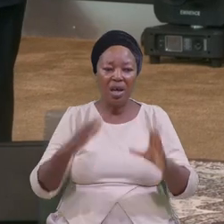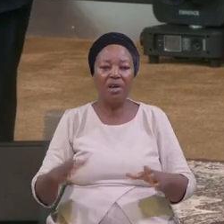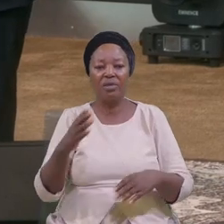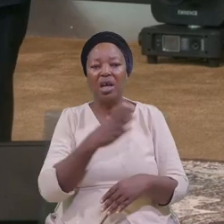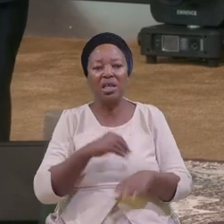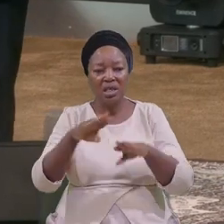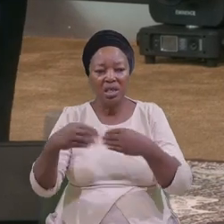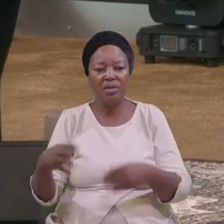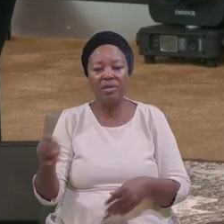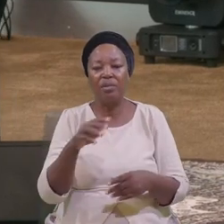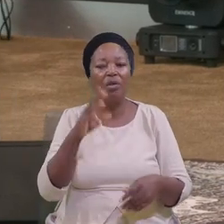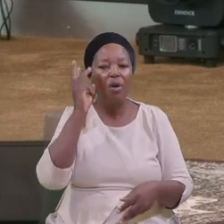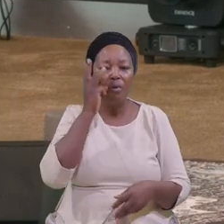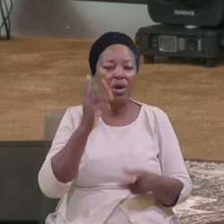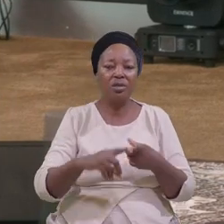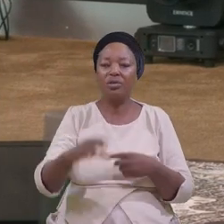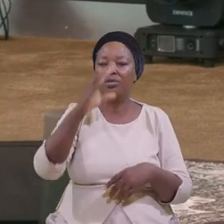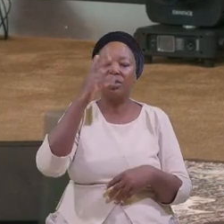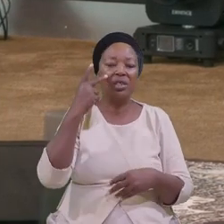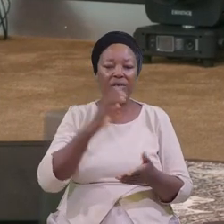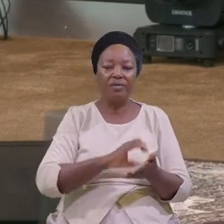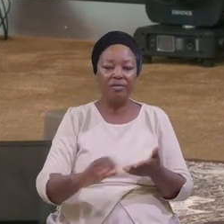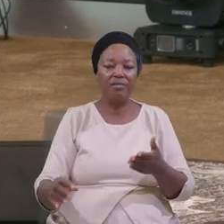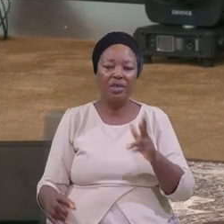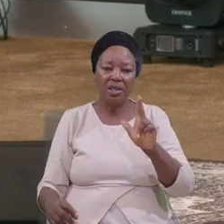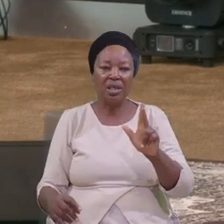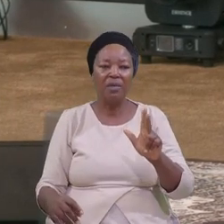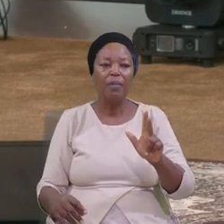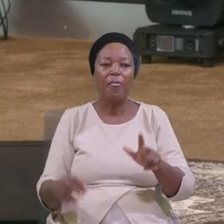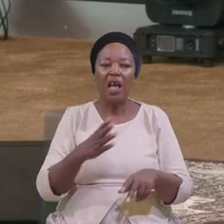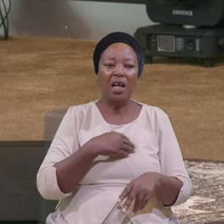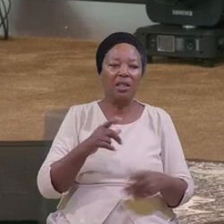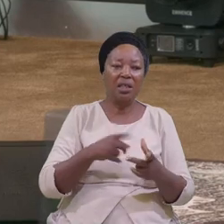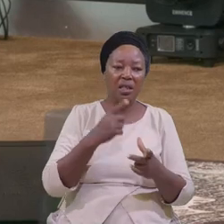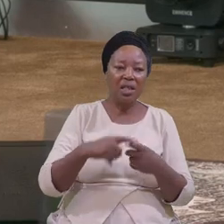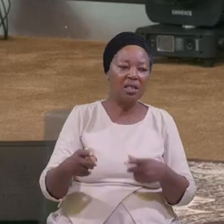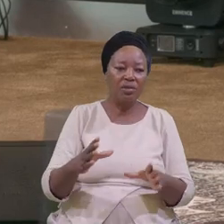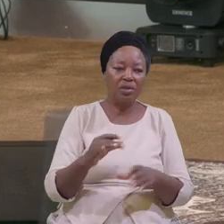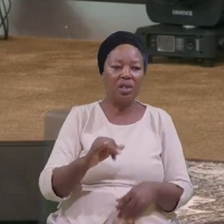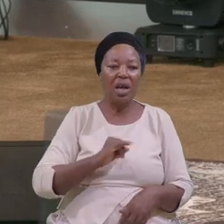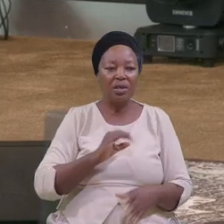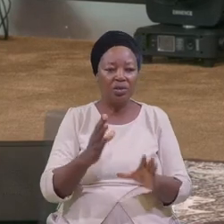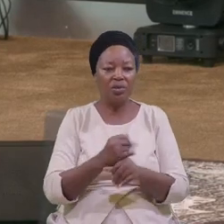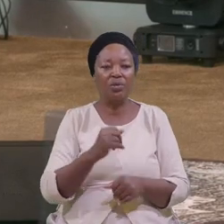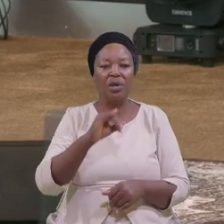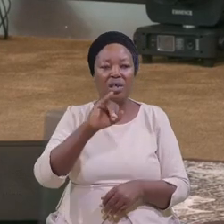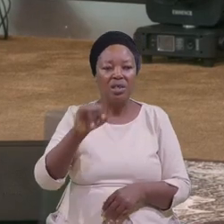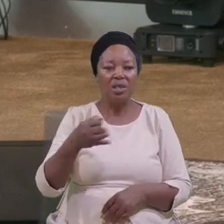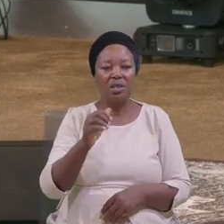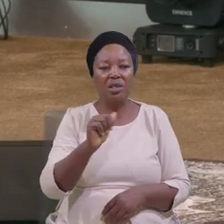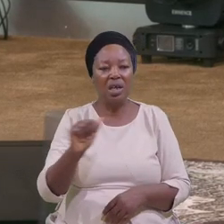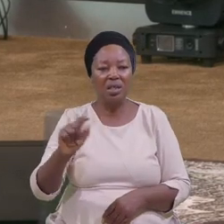them wine to drink. Look at verse 3. In verse 3, it says, and I took Jehaziah, the son